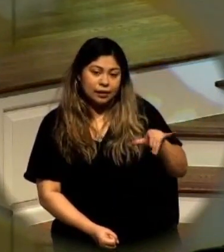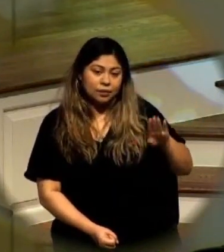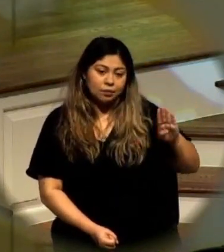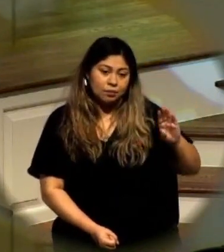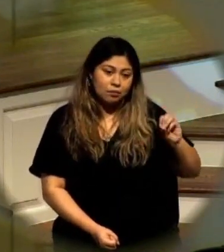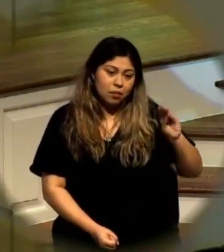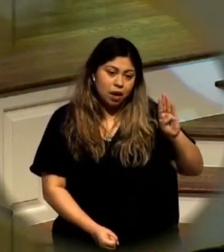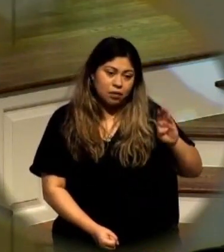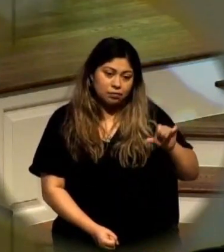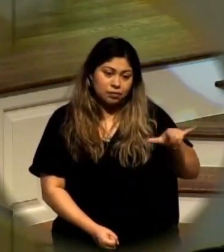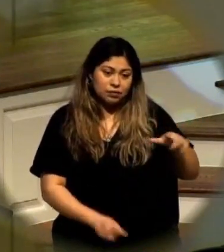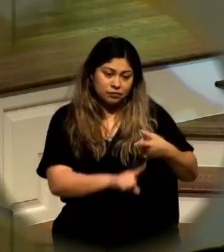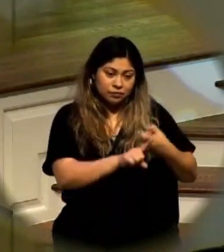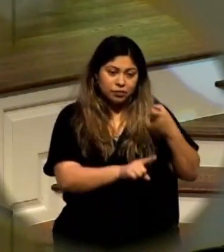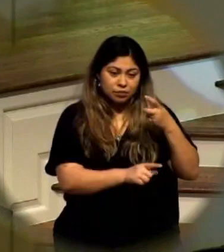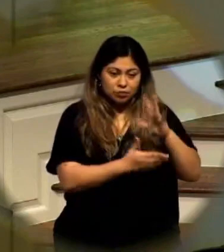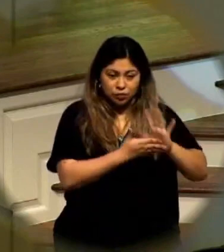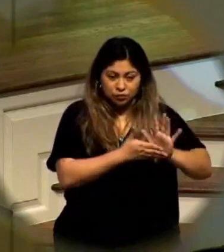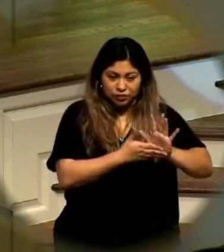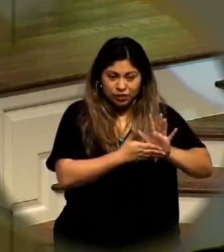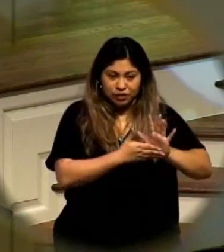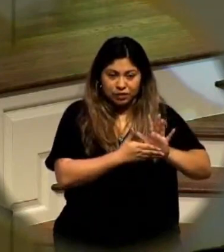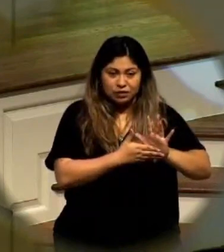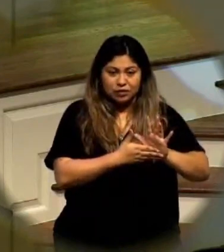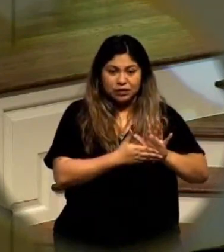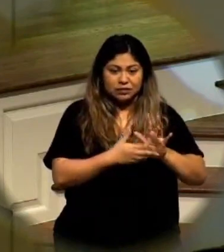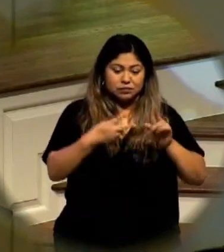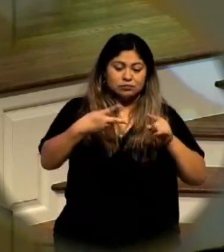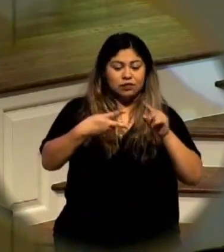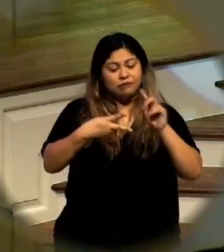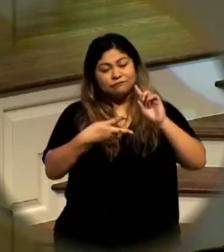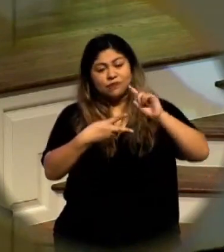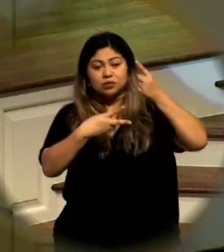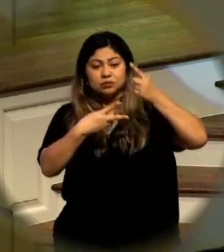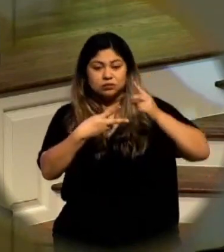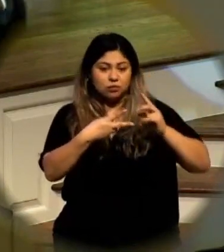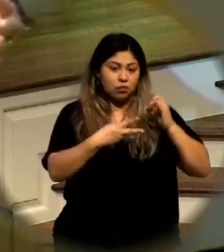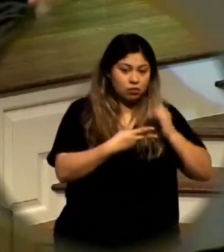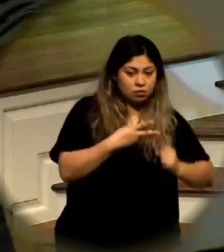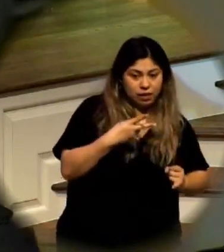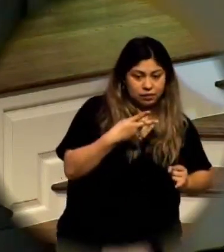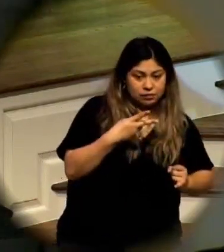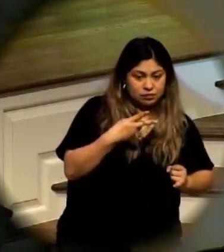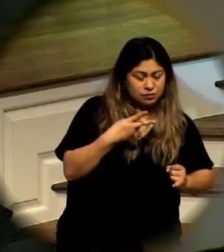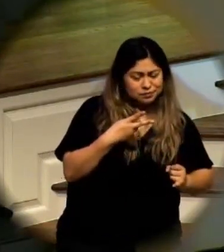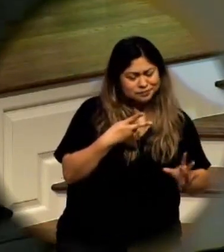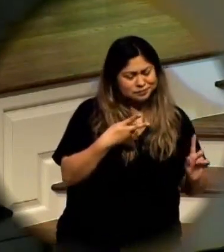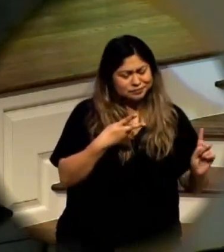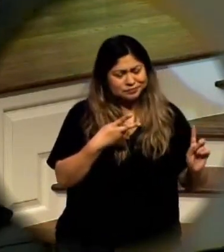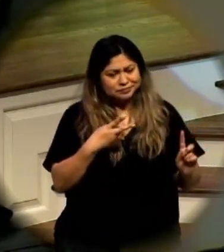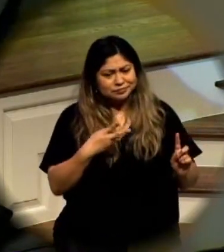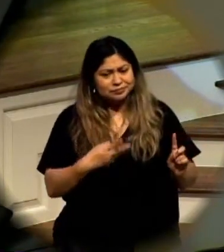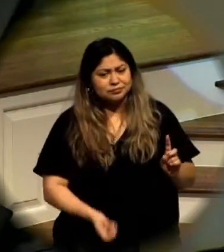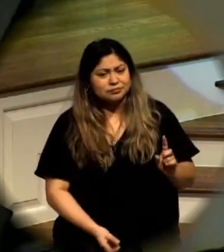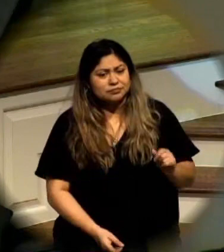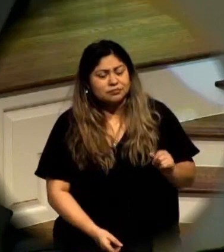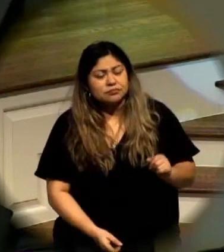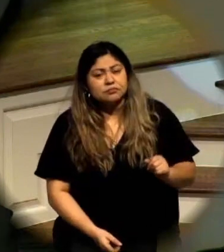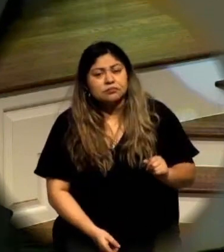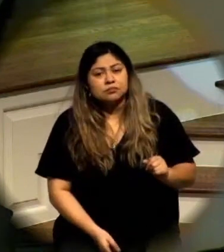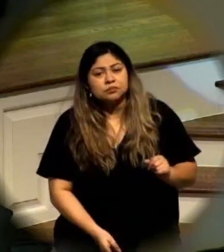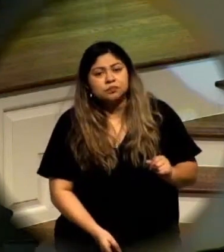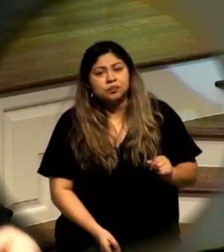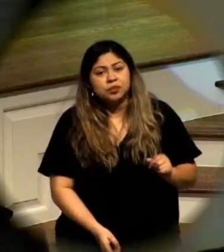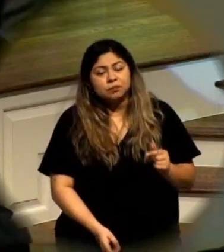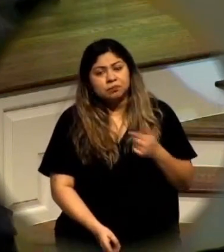think that even religiously, that even if I have done everything God wants me to do, that somehow if I don't have great success, that I must not be